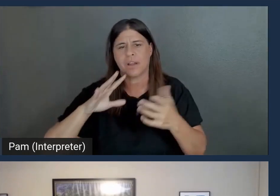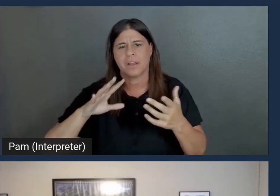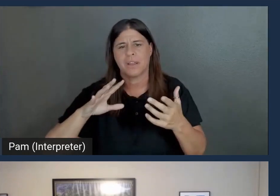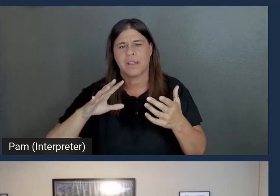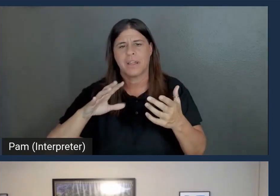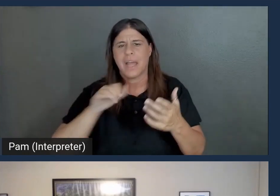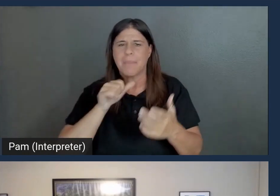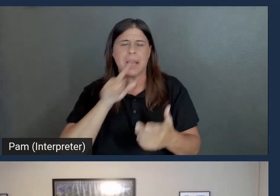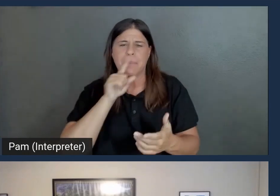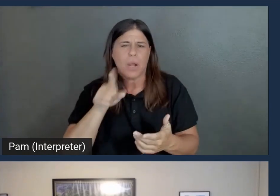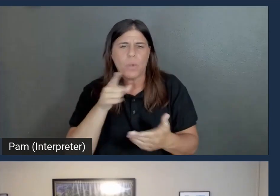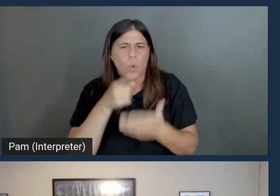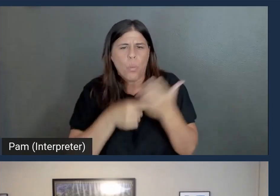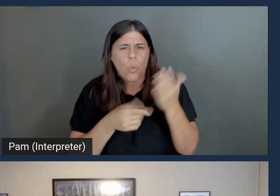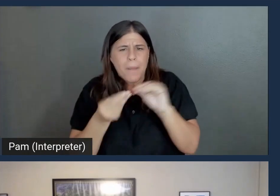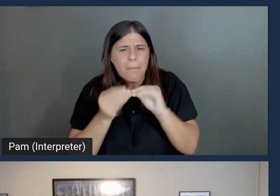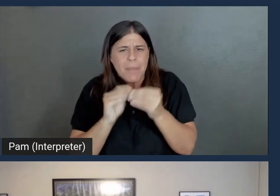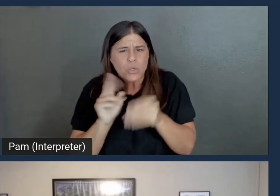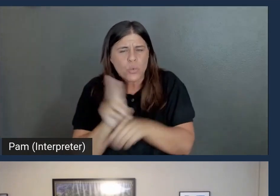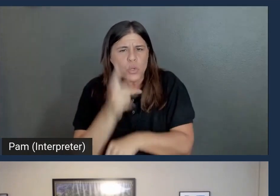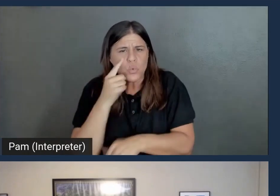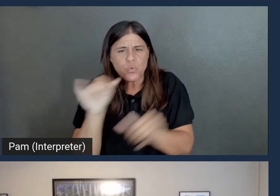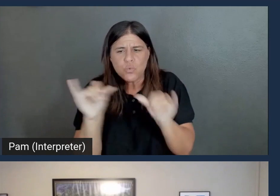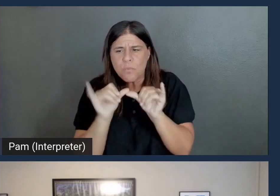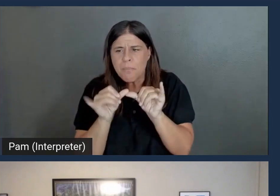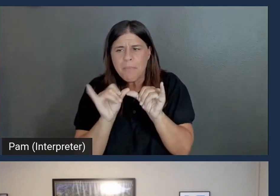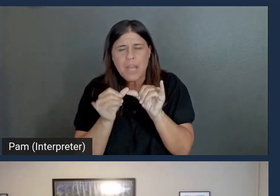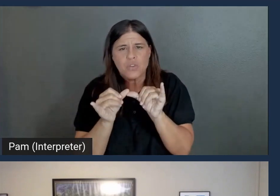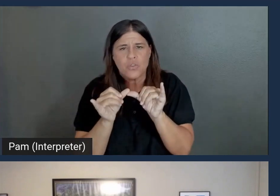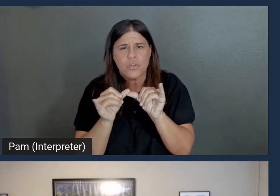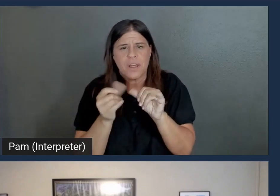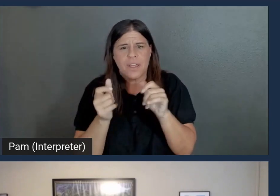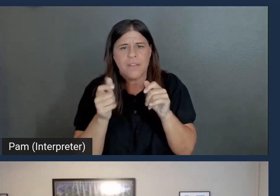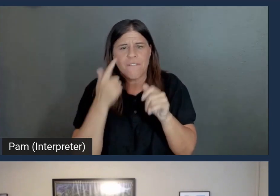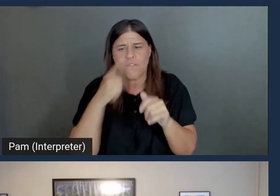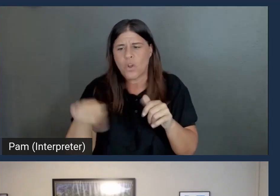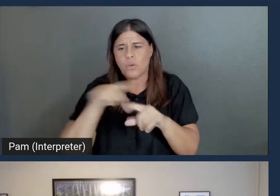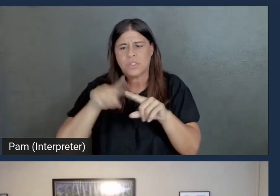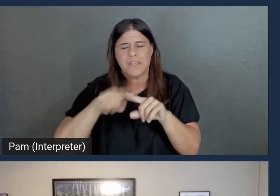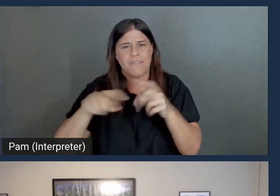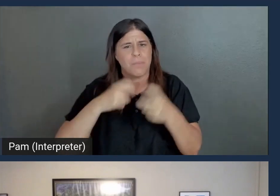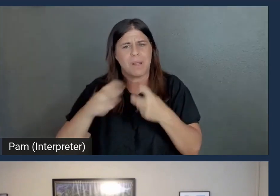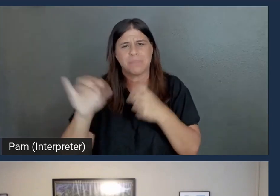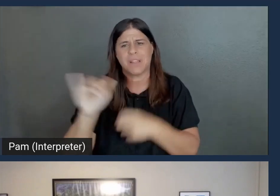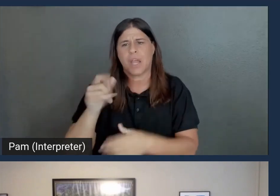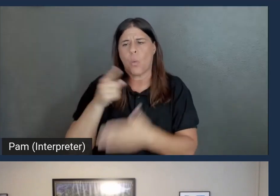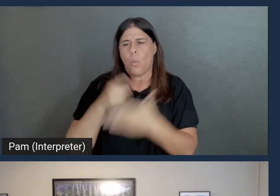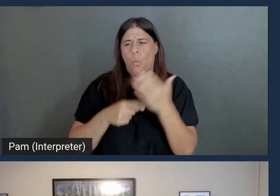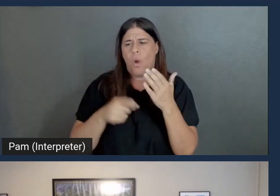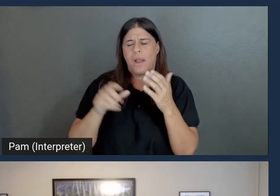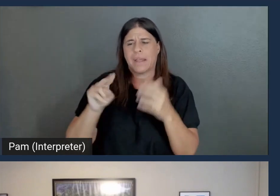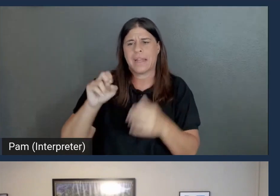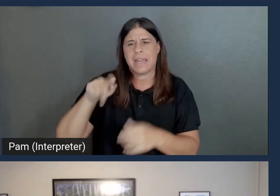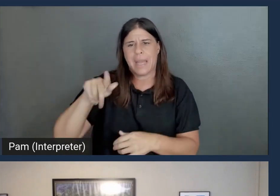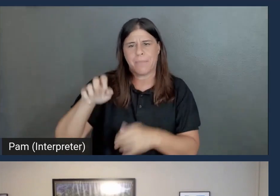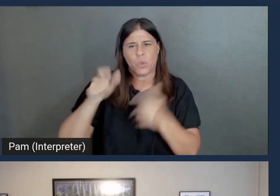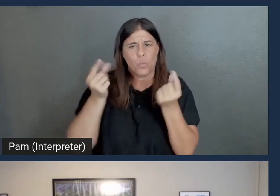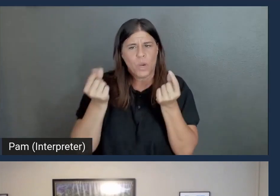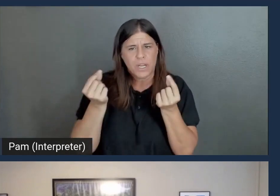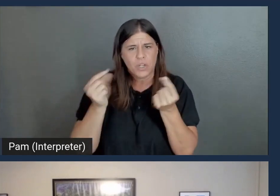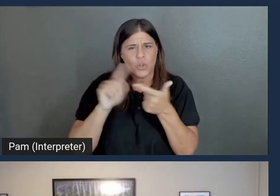quite what metric you'd use to measure the scale of these different problems. Like what can Neptune do and how big can it grow,